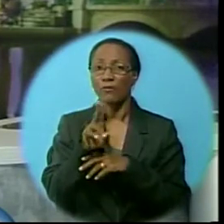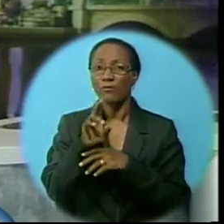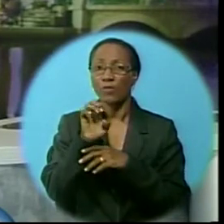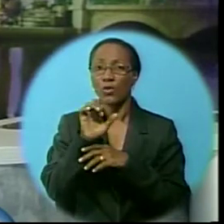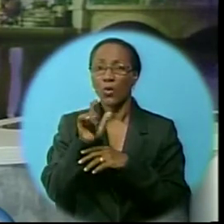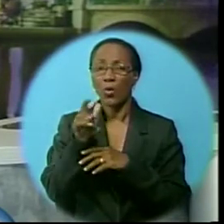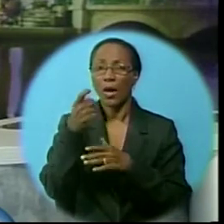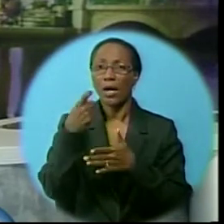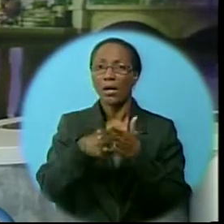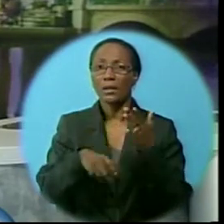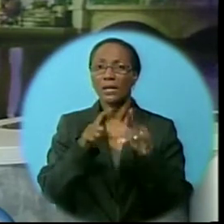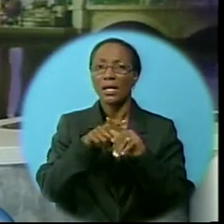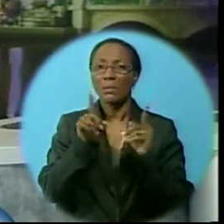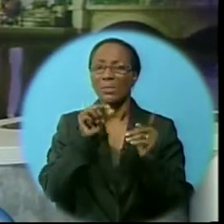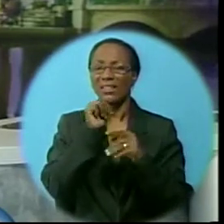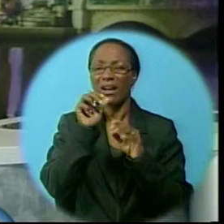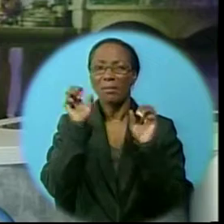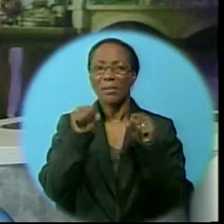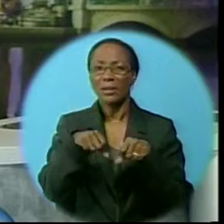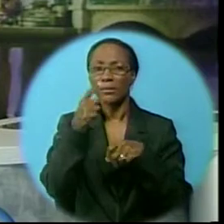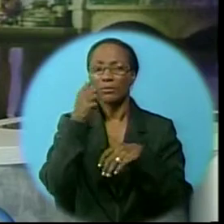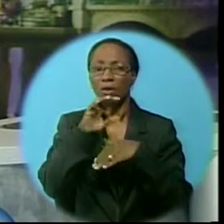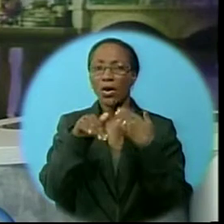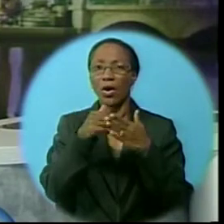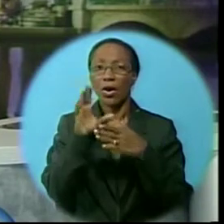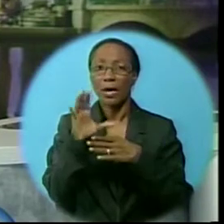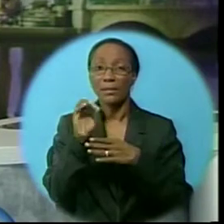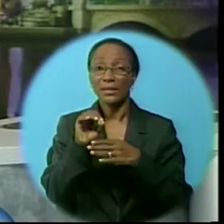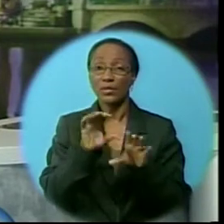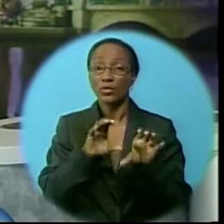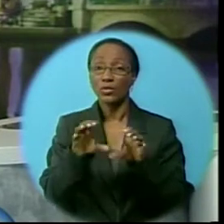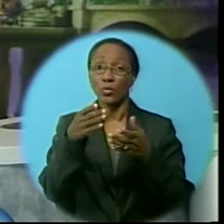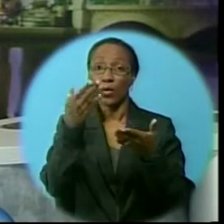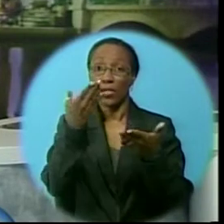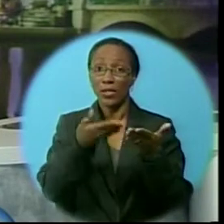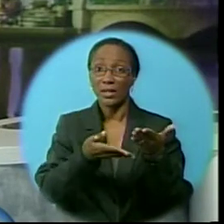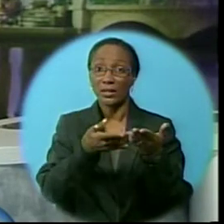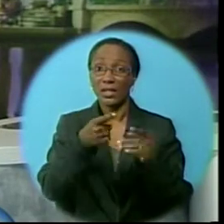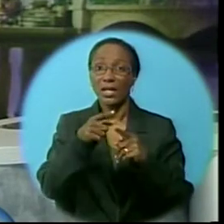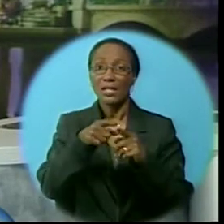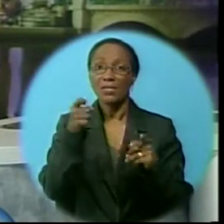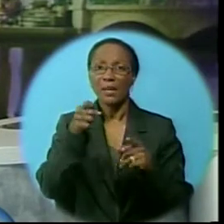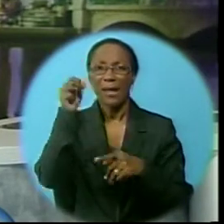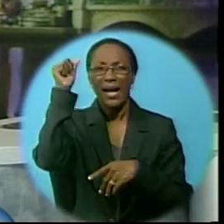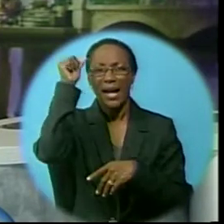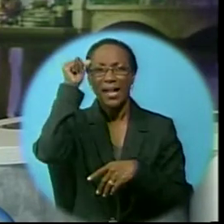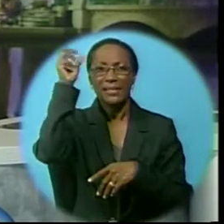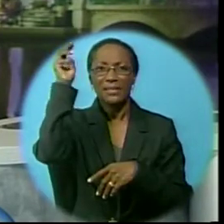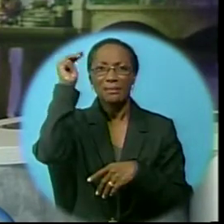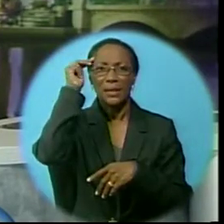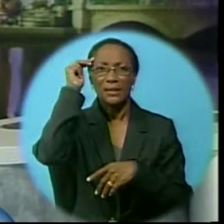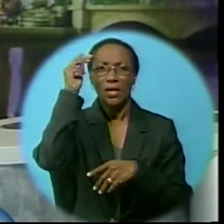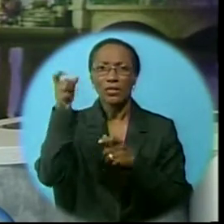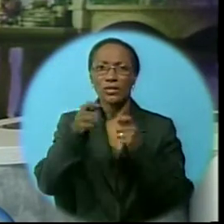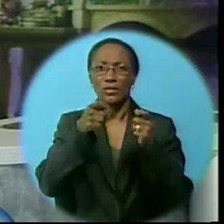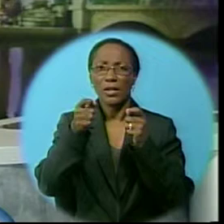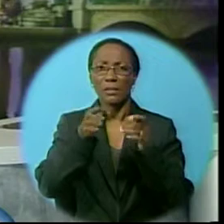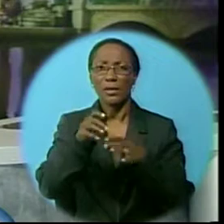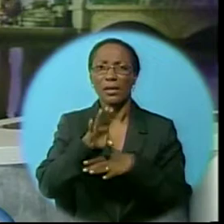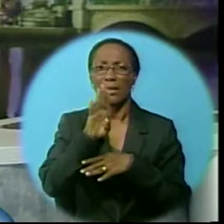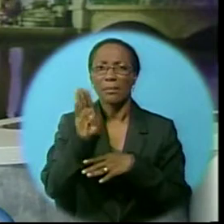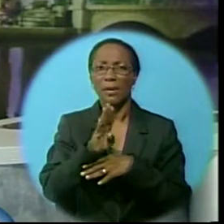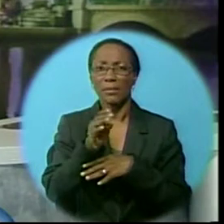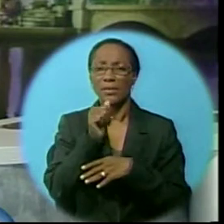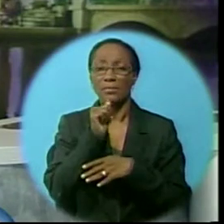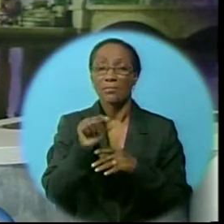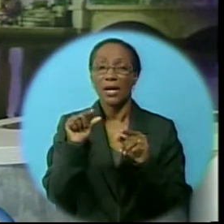not be possible for all companies to do so. This is according to Alex MacDonald, the chairman of the Barbados Private Sector